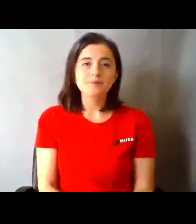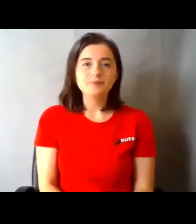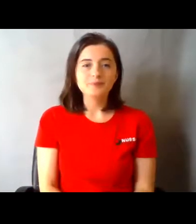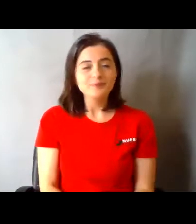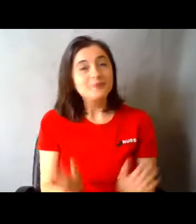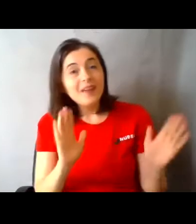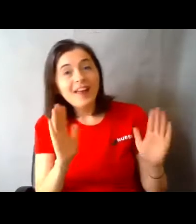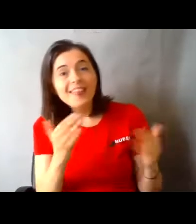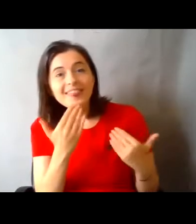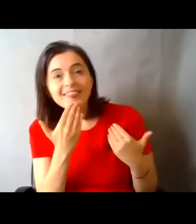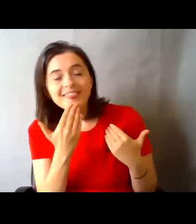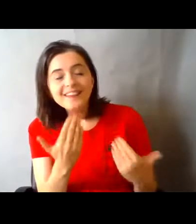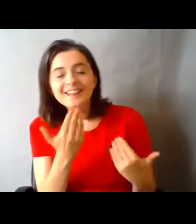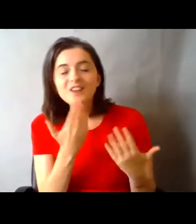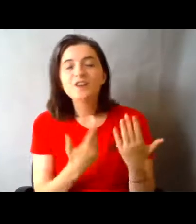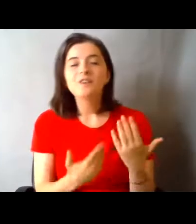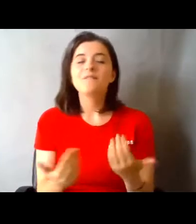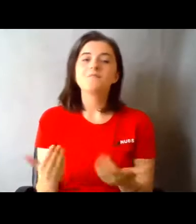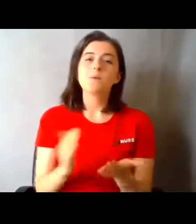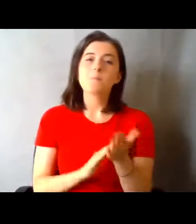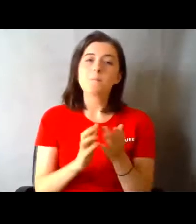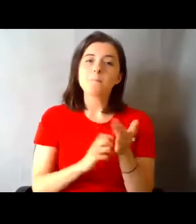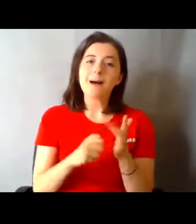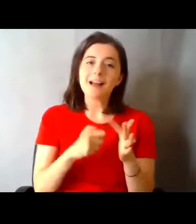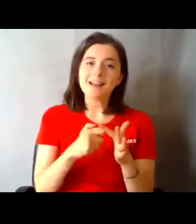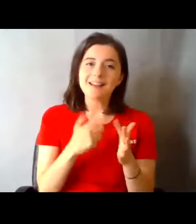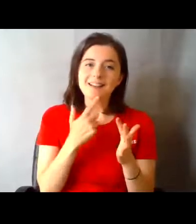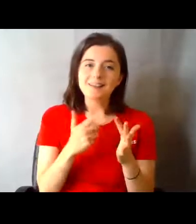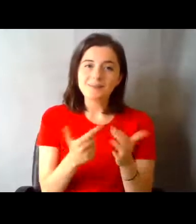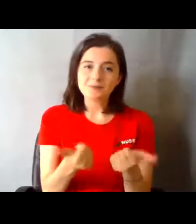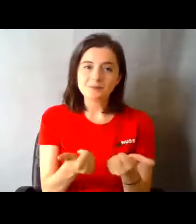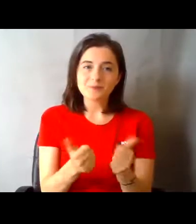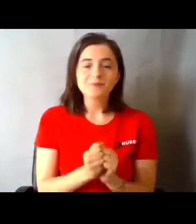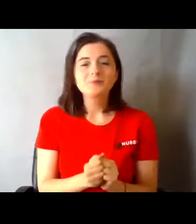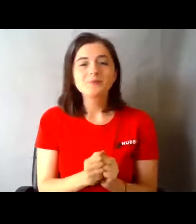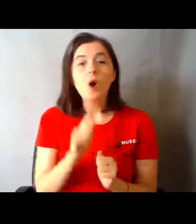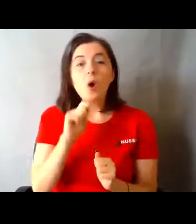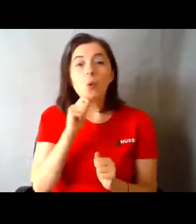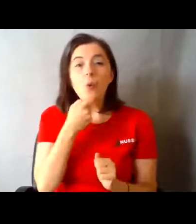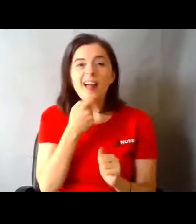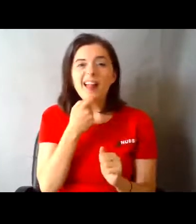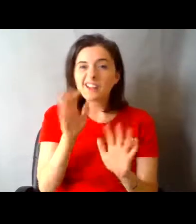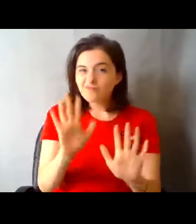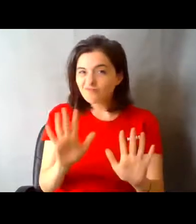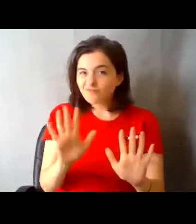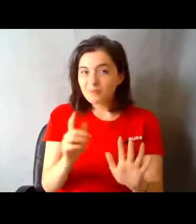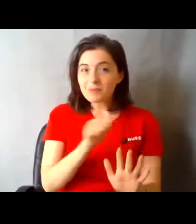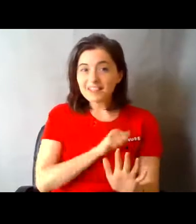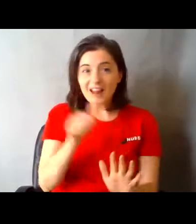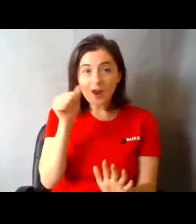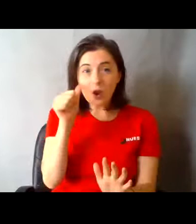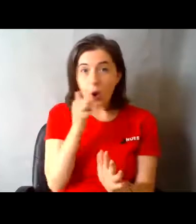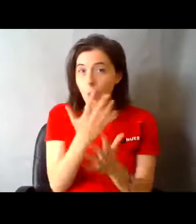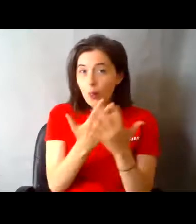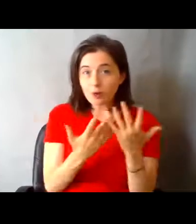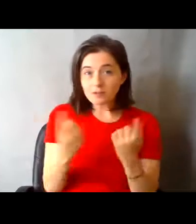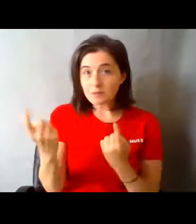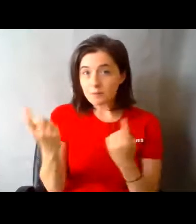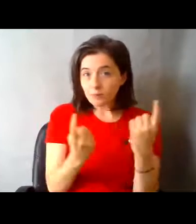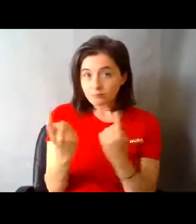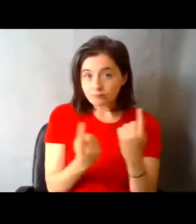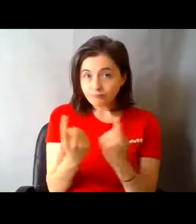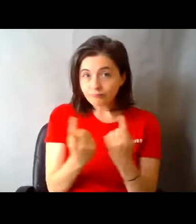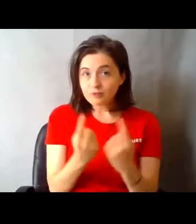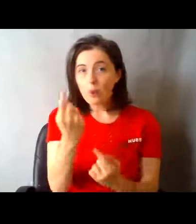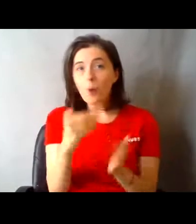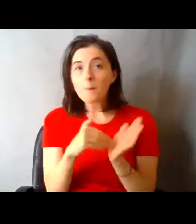Thanks very much for that, Mike. And we're just going to we've got lots of people joining at the moment. We're just going to give another minute